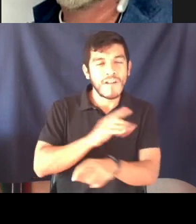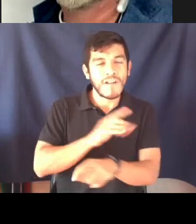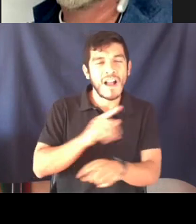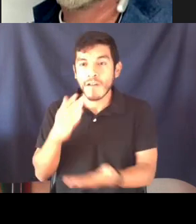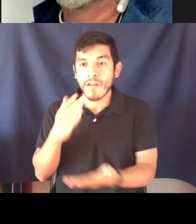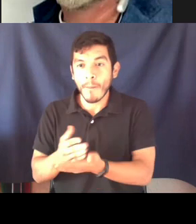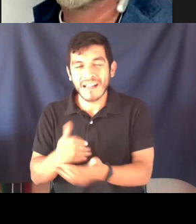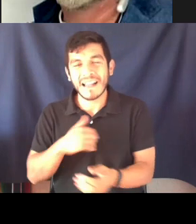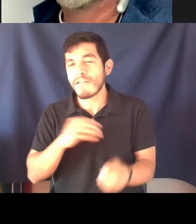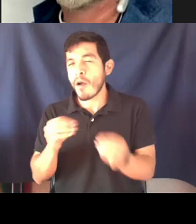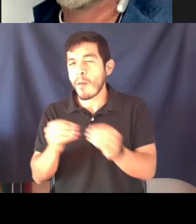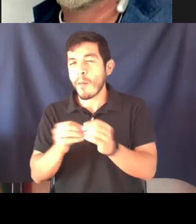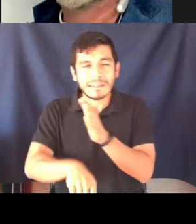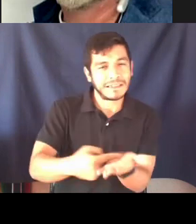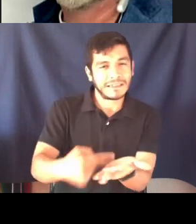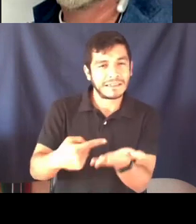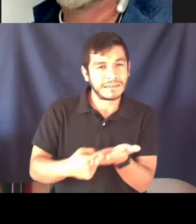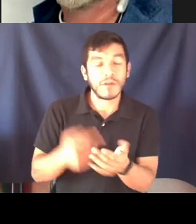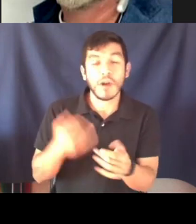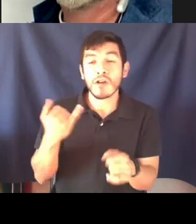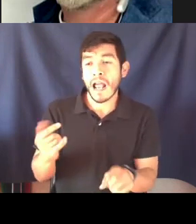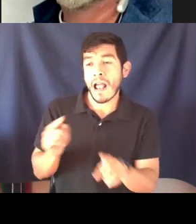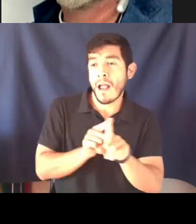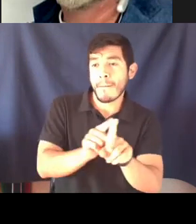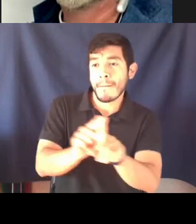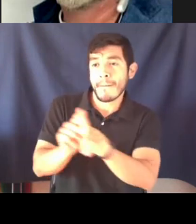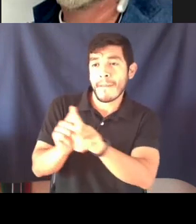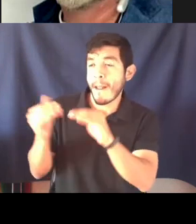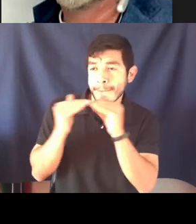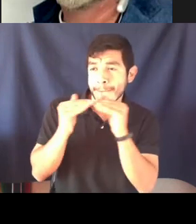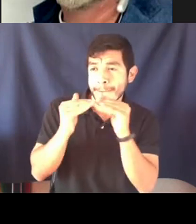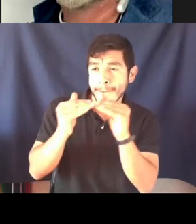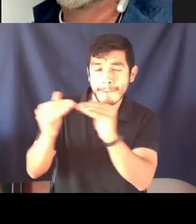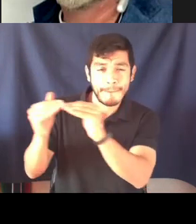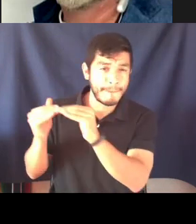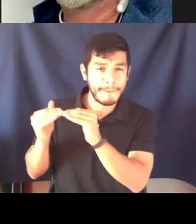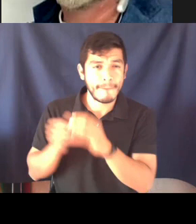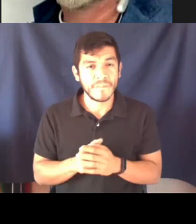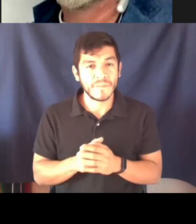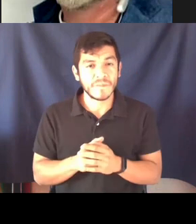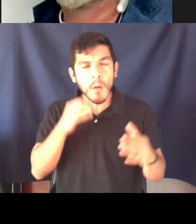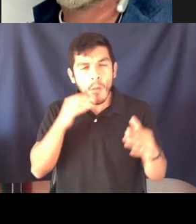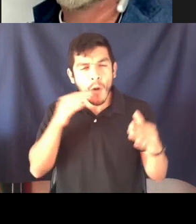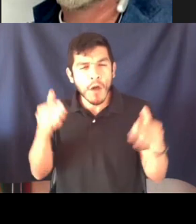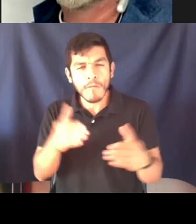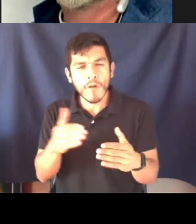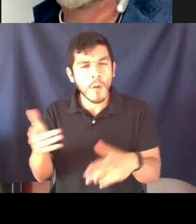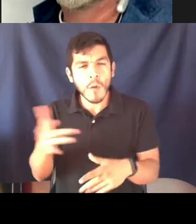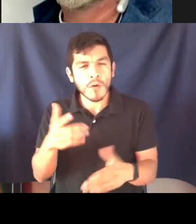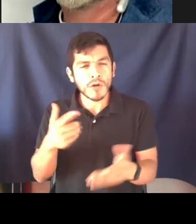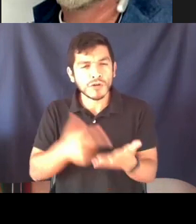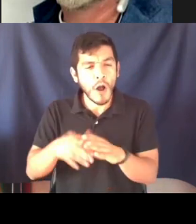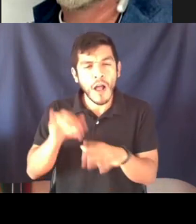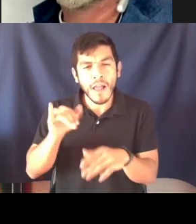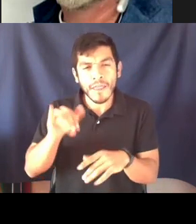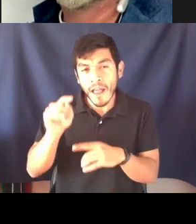peer mentoring, I wanted to focus on some things from the supplement we did on that topic that I think really strengthen peer mentoring models. So if you can go